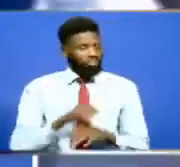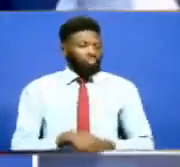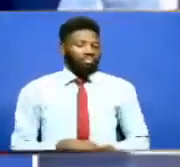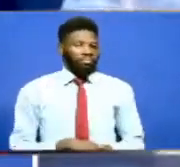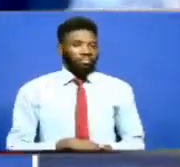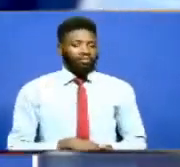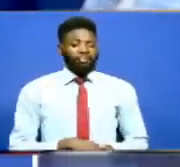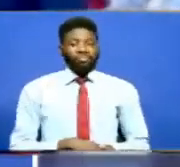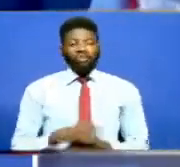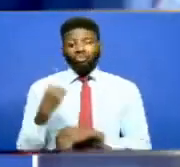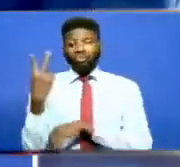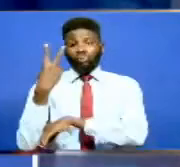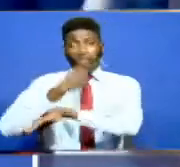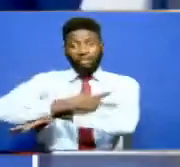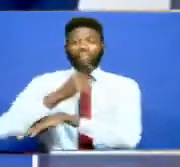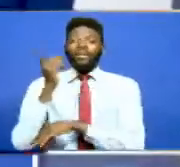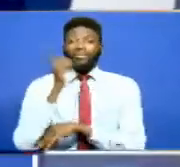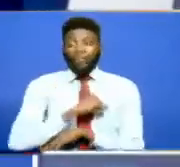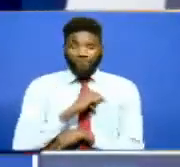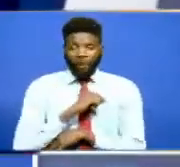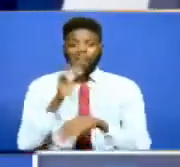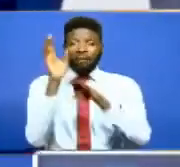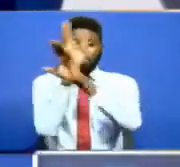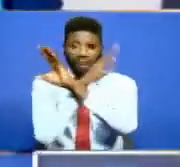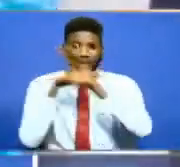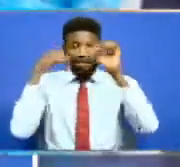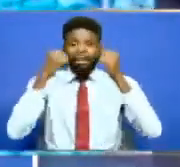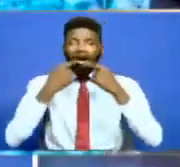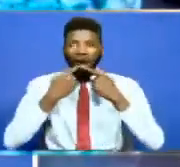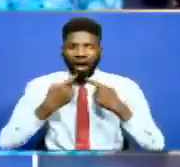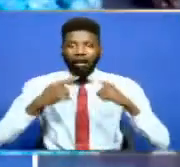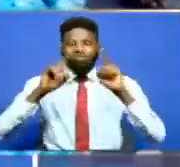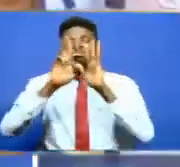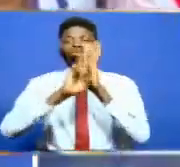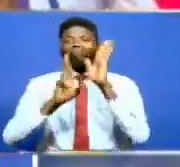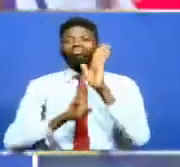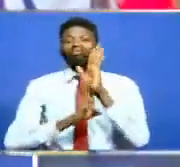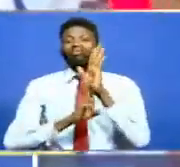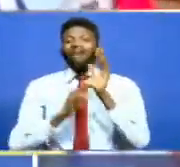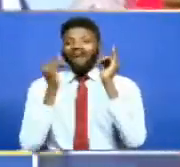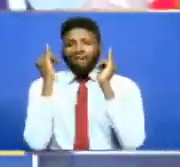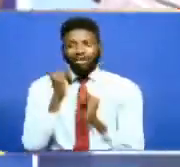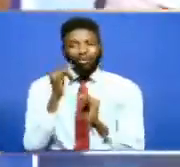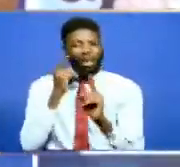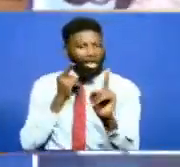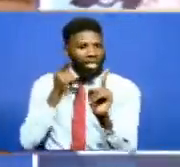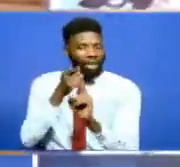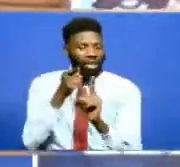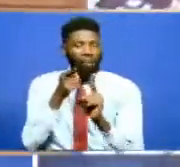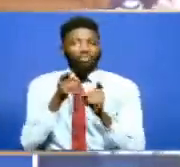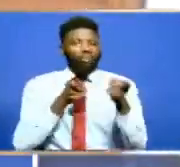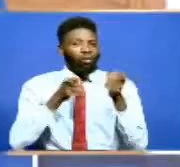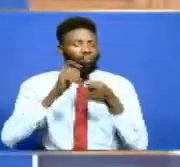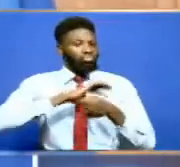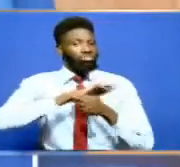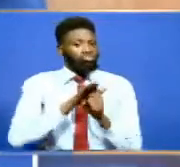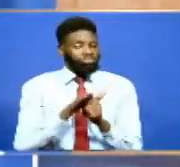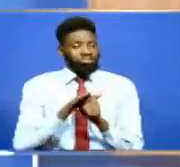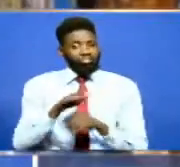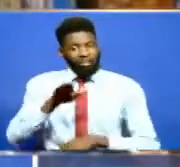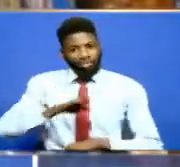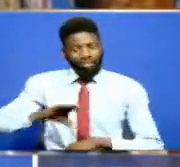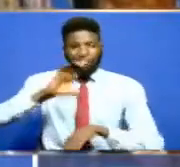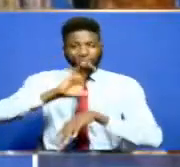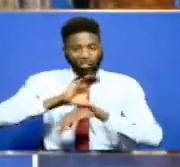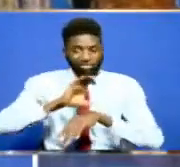Barely 48 hours after President Uhuru Kenyatta spelled out stringent new measures to curb the spread of COVID-19 within religious